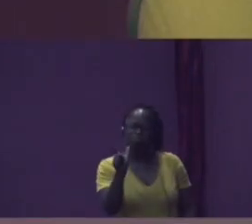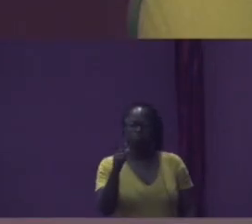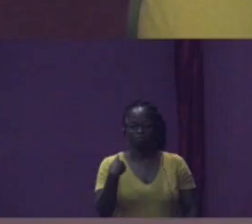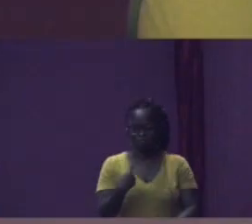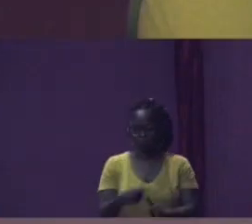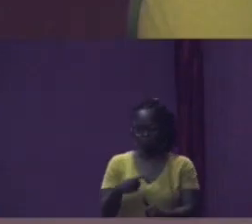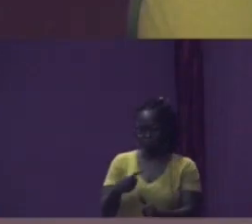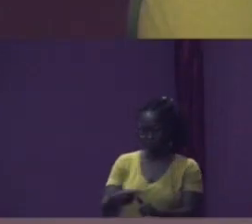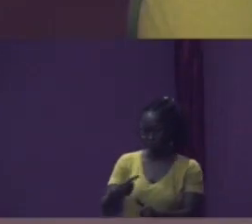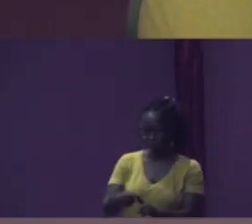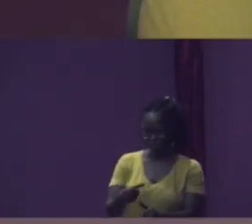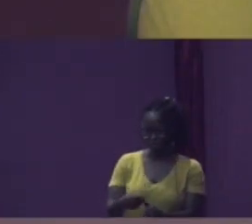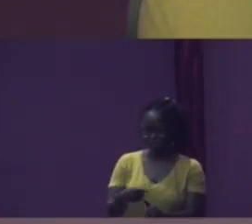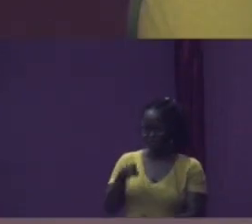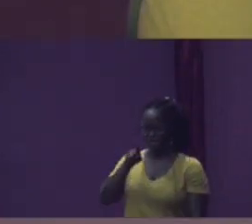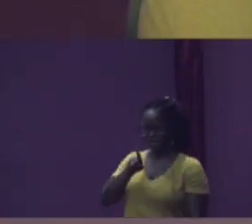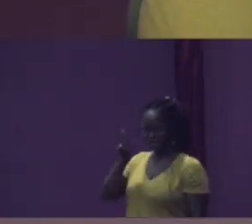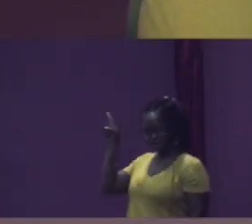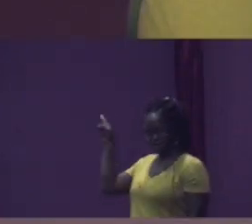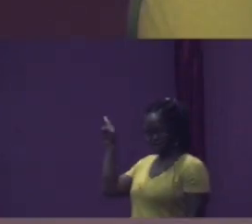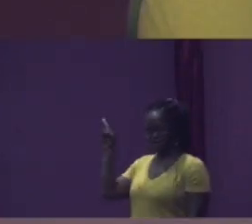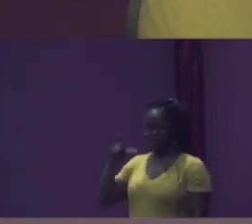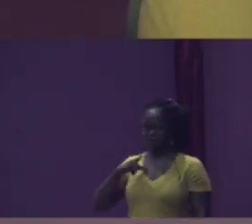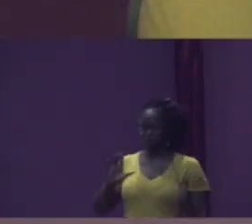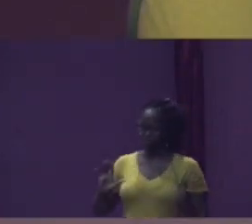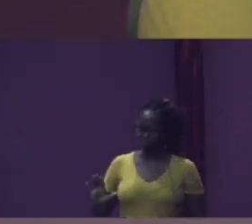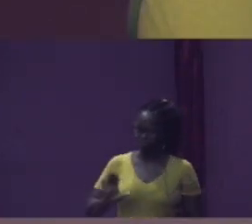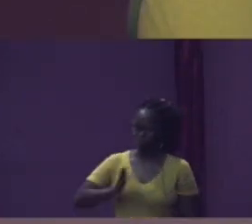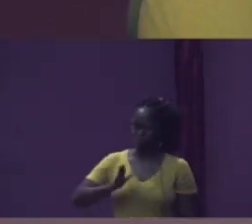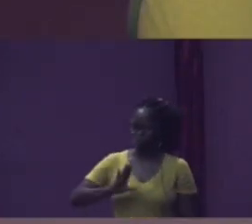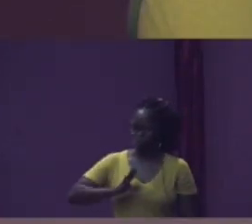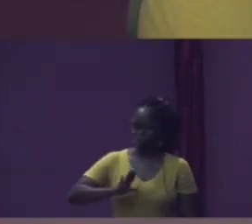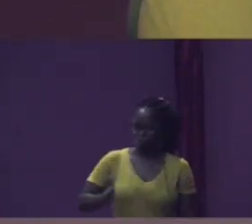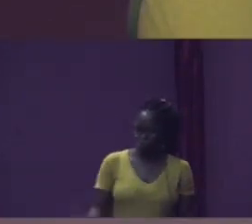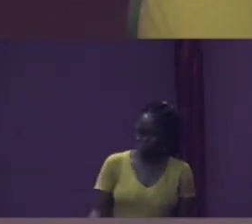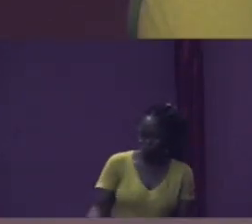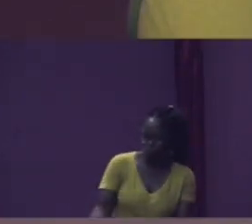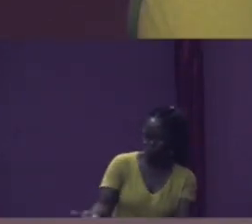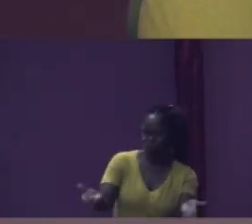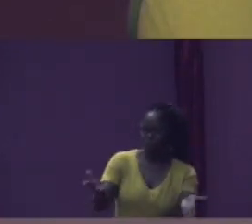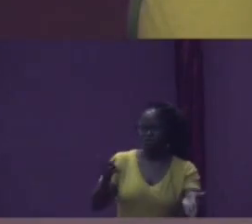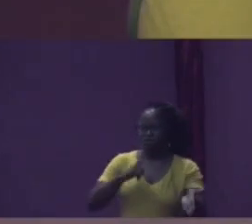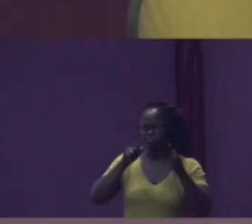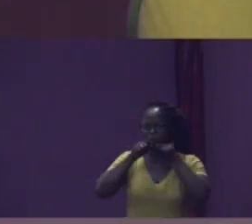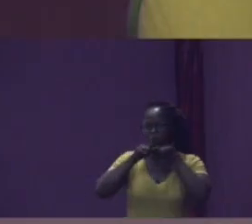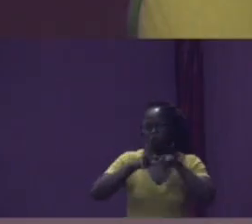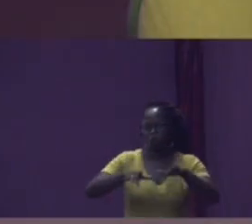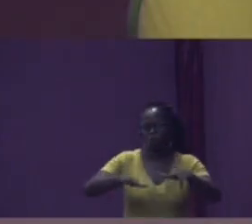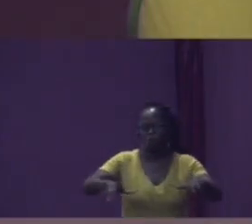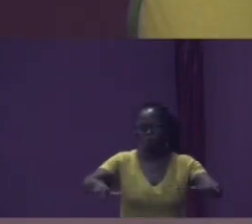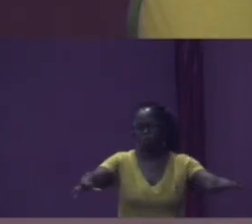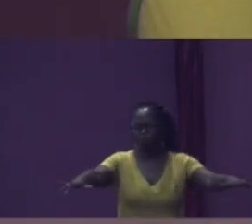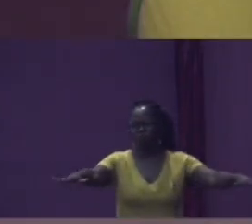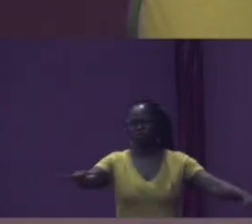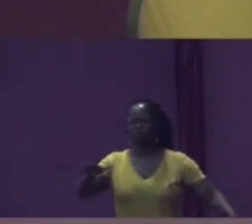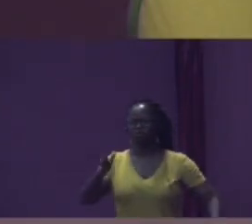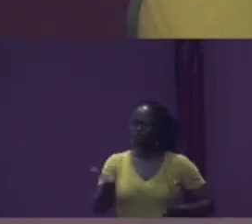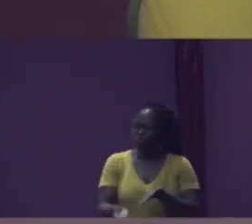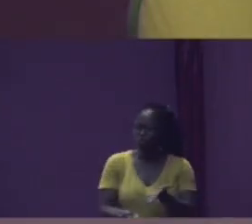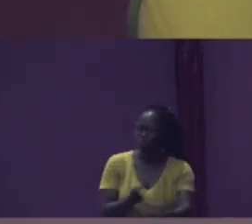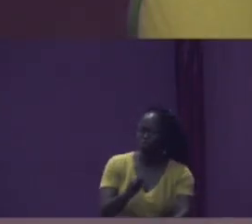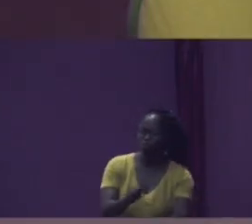encouraging facility-based childbirth, did outlaw traditional birth attendants, very much similar to the process that